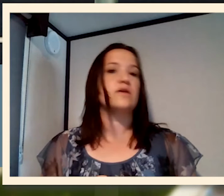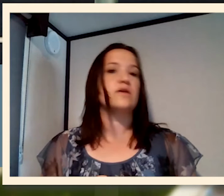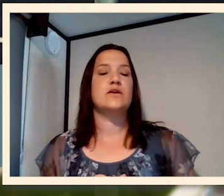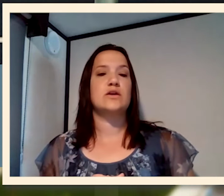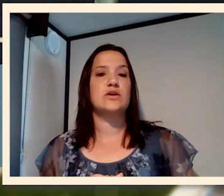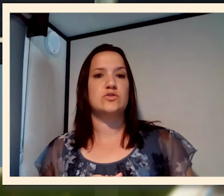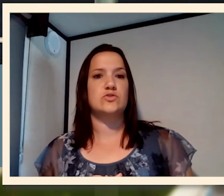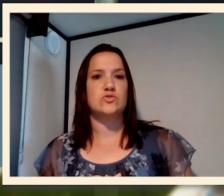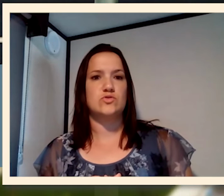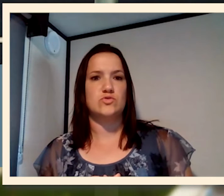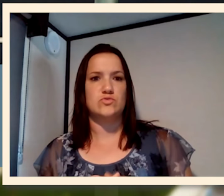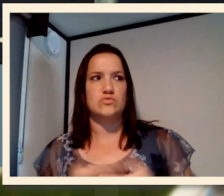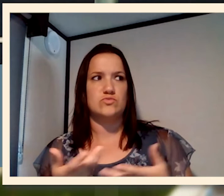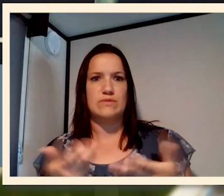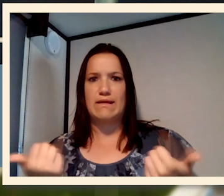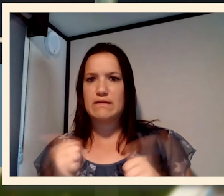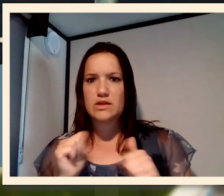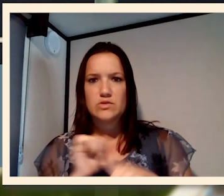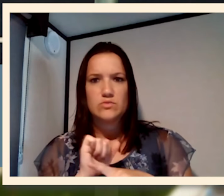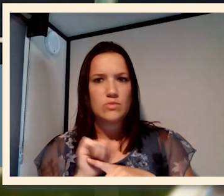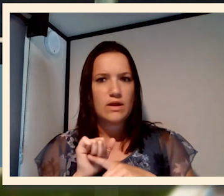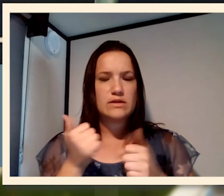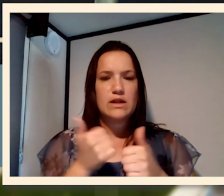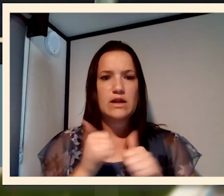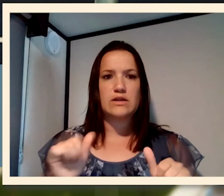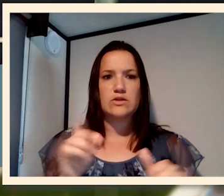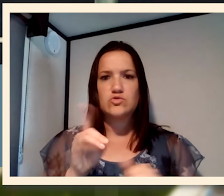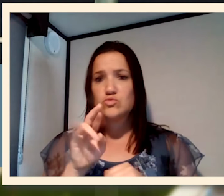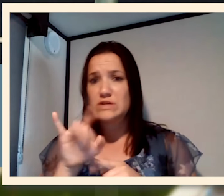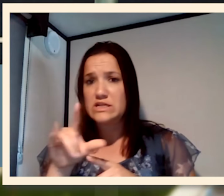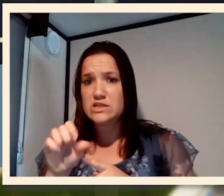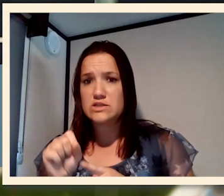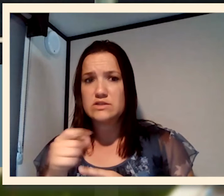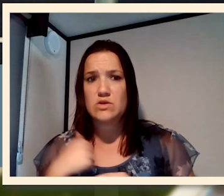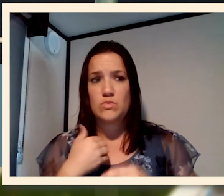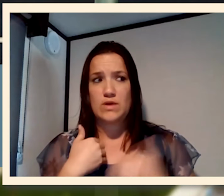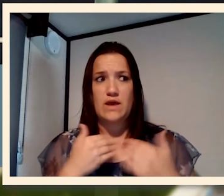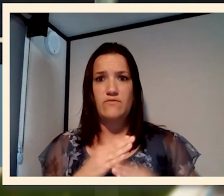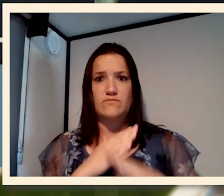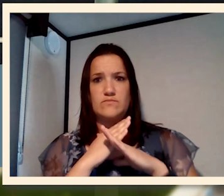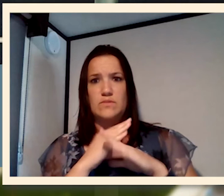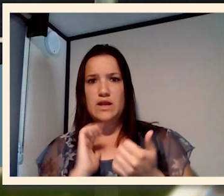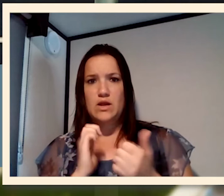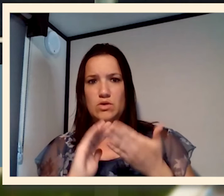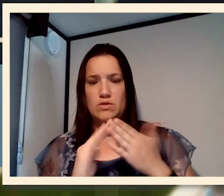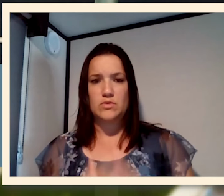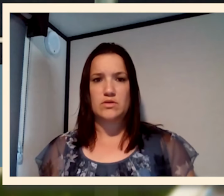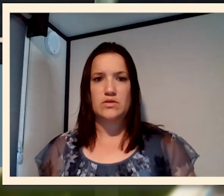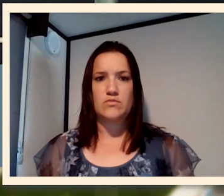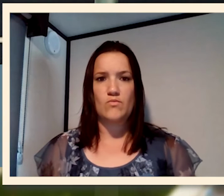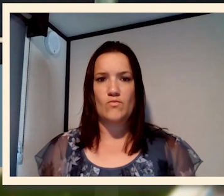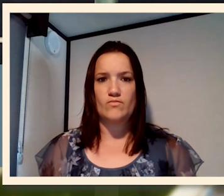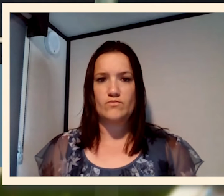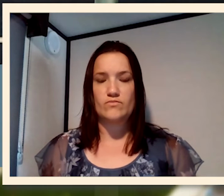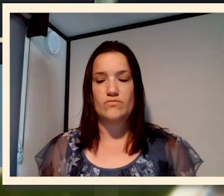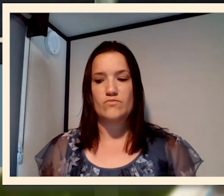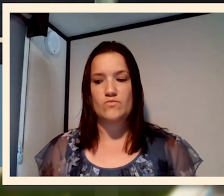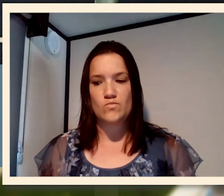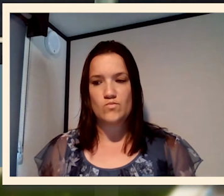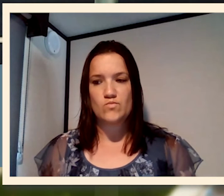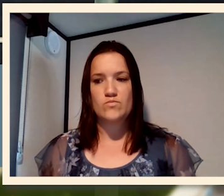an active shooter. And can you go into any drills or any kind of processes that we have to protect our